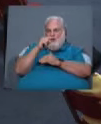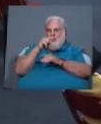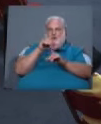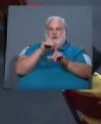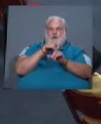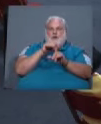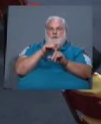well,